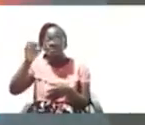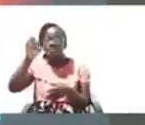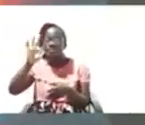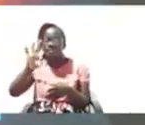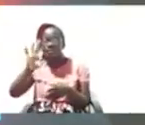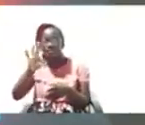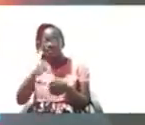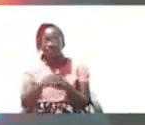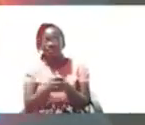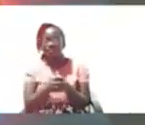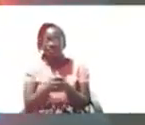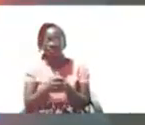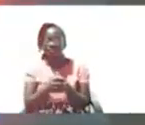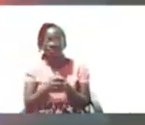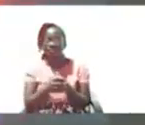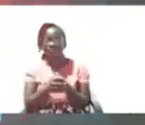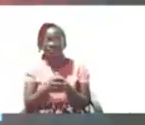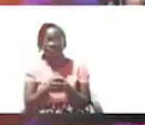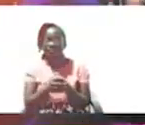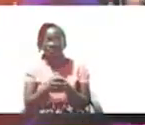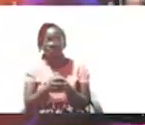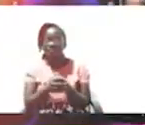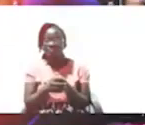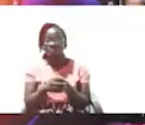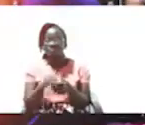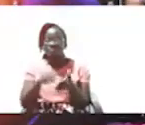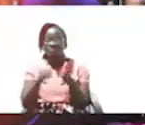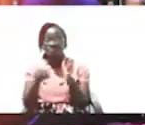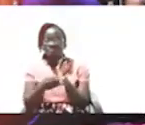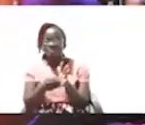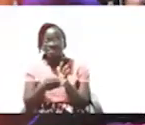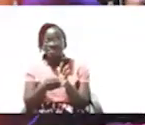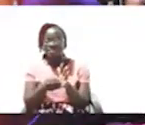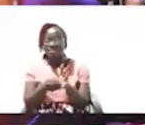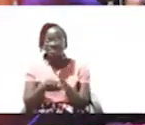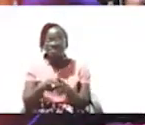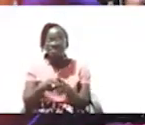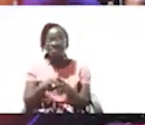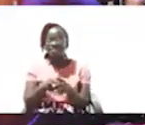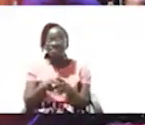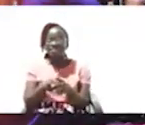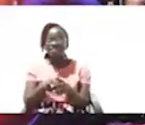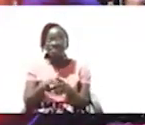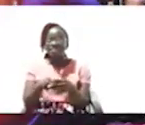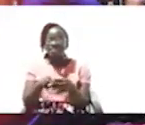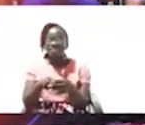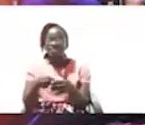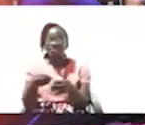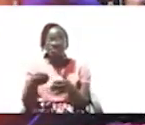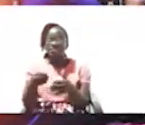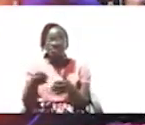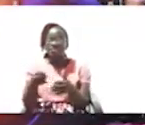Immediate pass. If it's not been too long, we say immediate pass. Not just said,